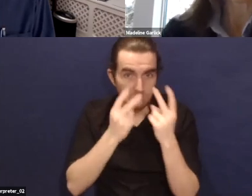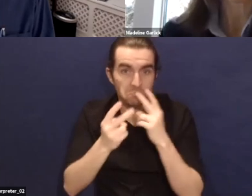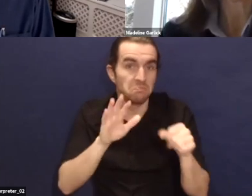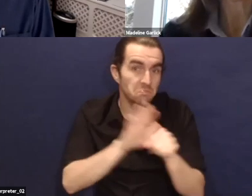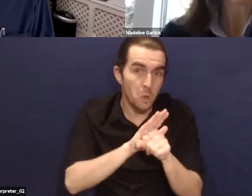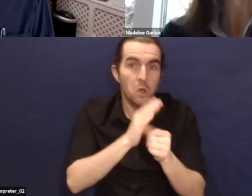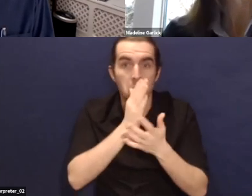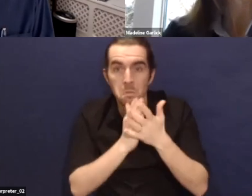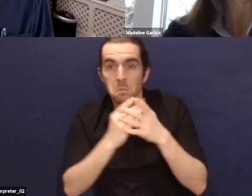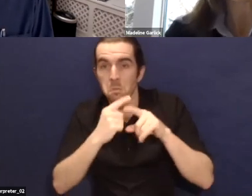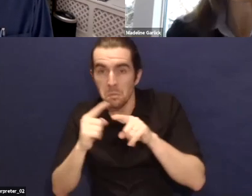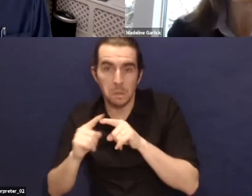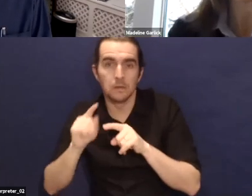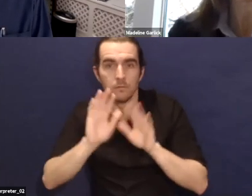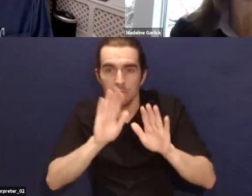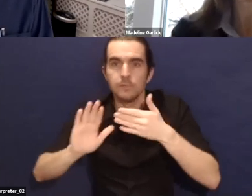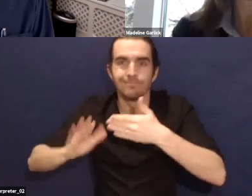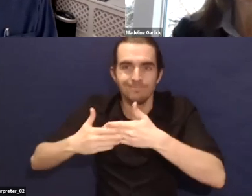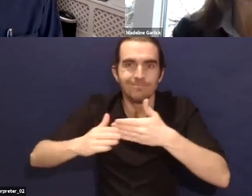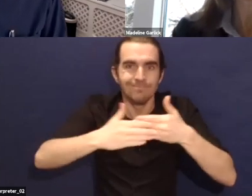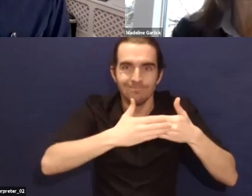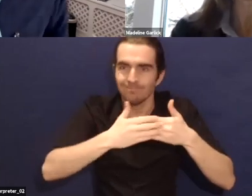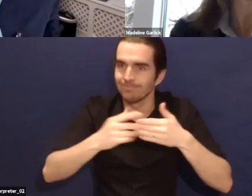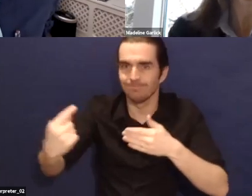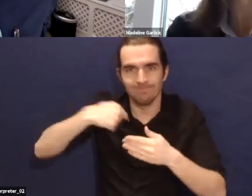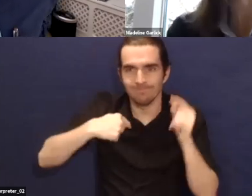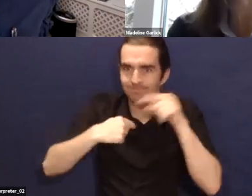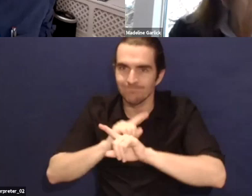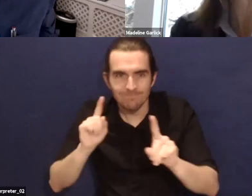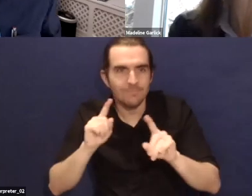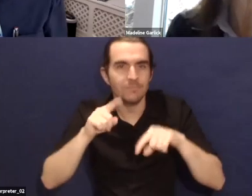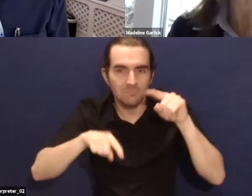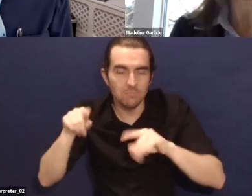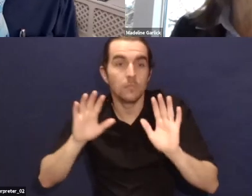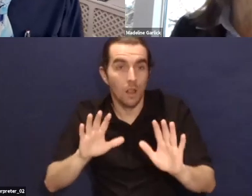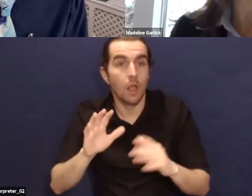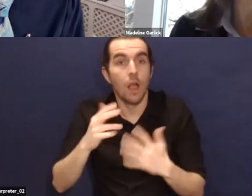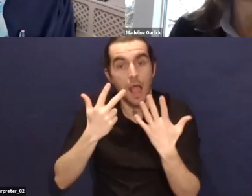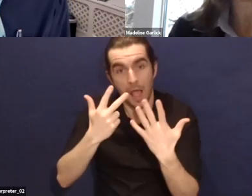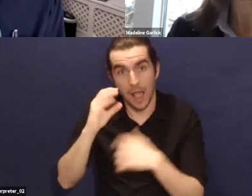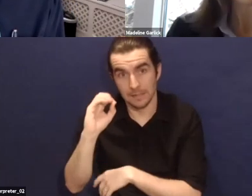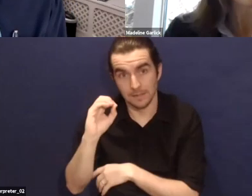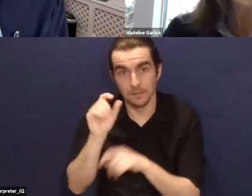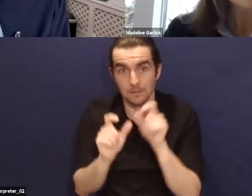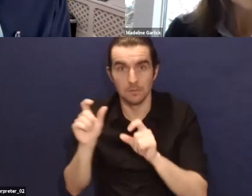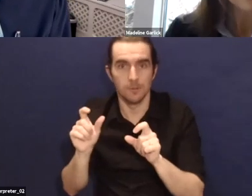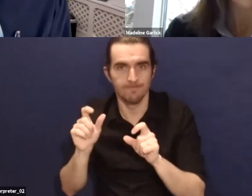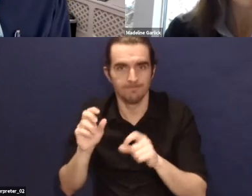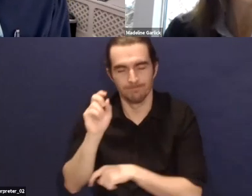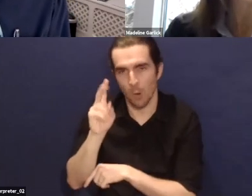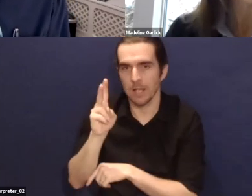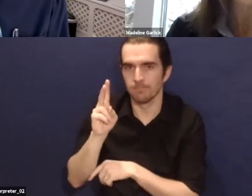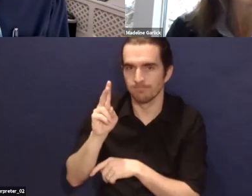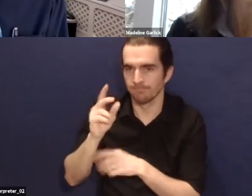This demonstrates effectively that it's possible to take measures such as quarantine, testing, and isolation without